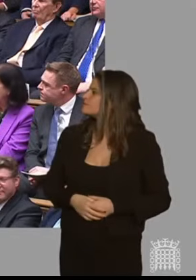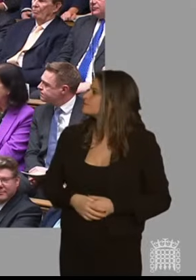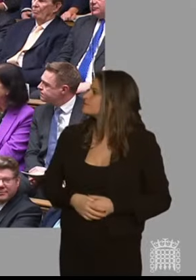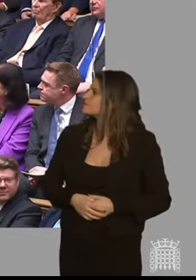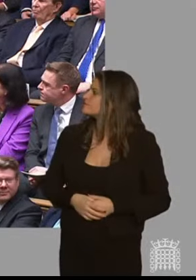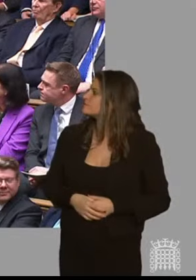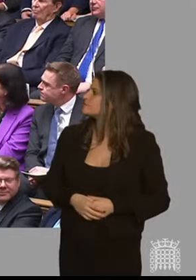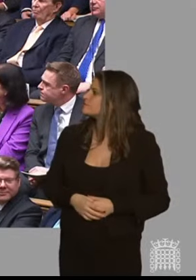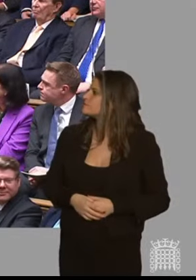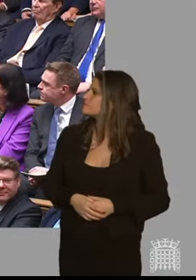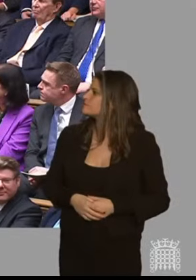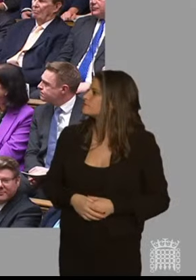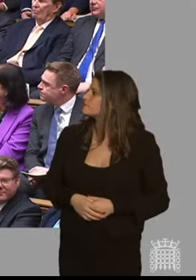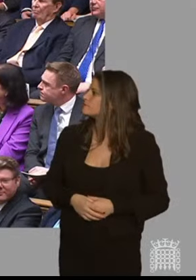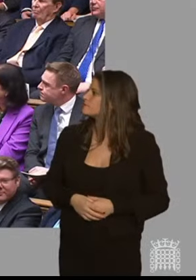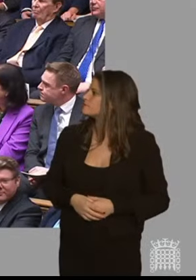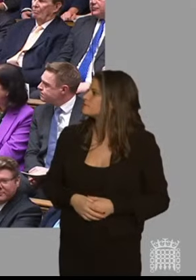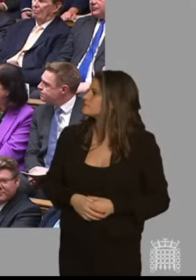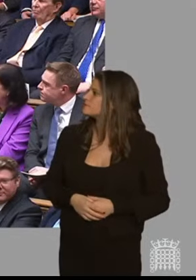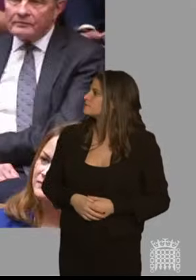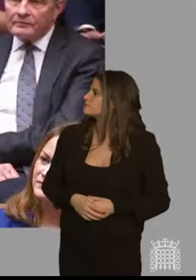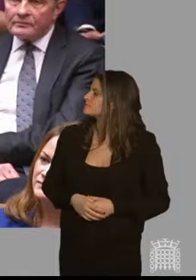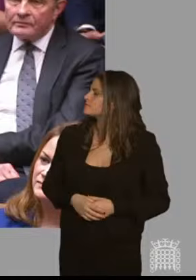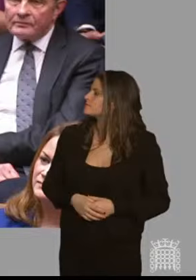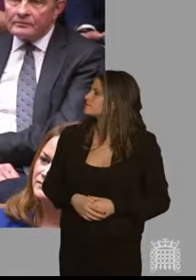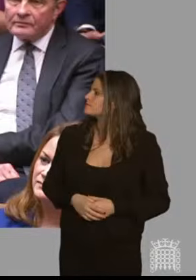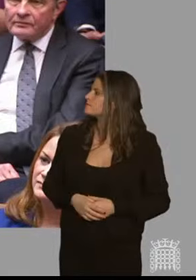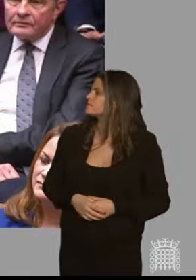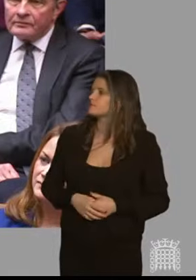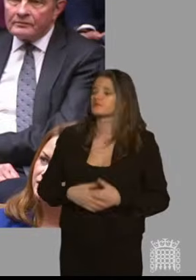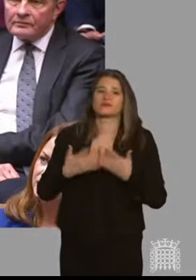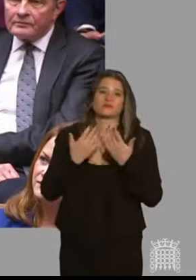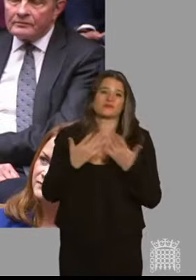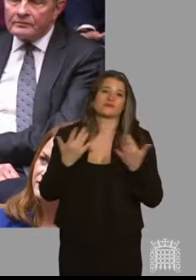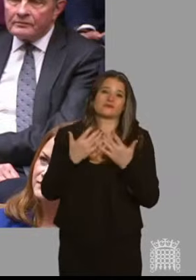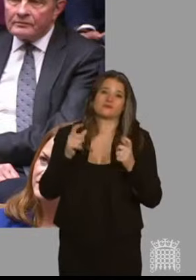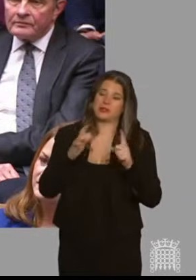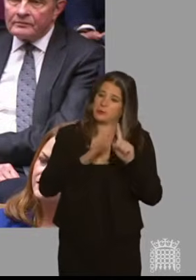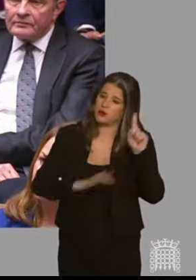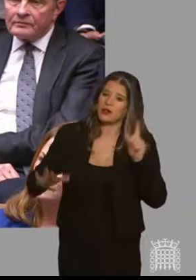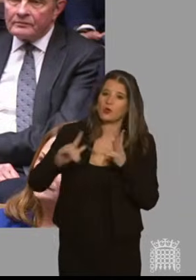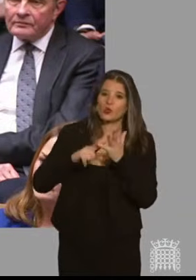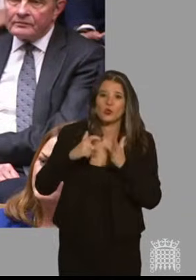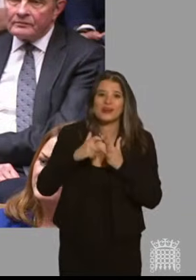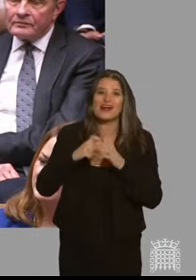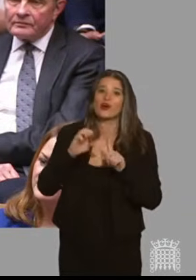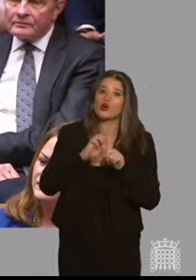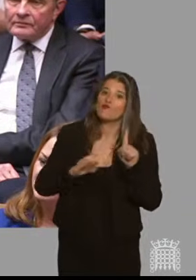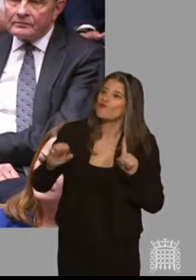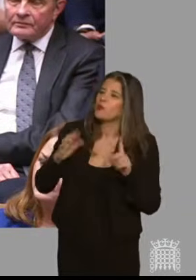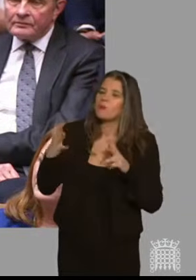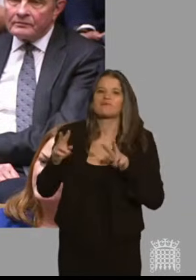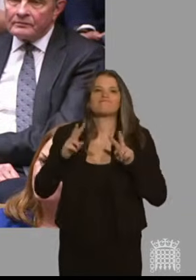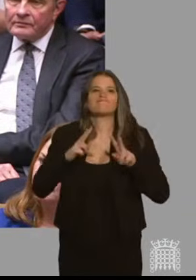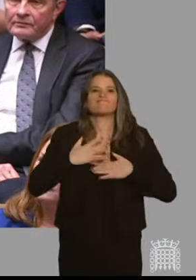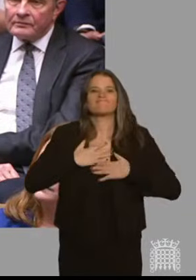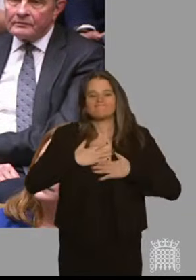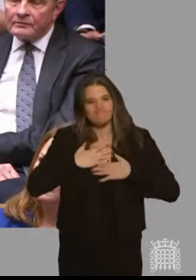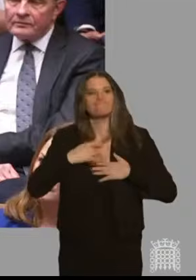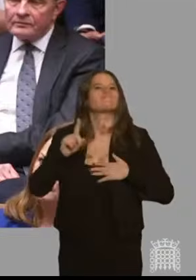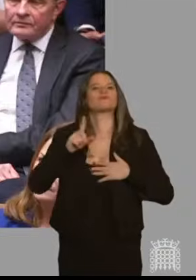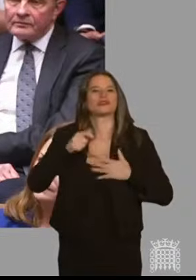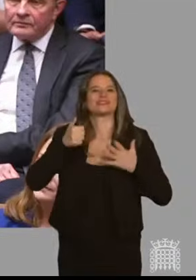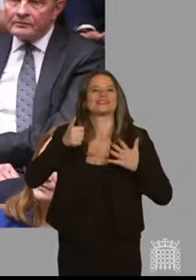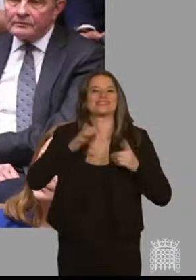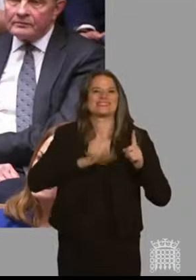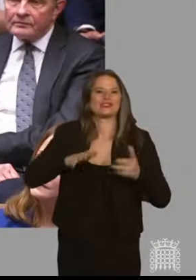League clubs like Gloucester Rugby, which were funded during the pandemic through loans authorised by the Prime Minister as then Chancellor, have always